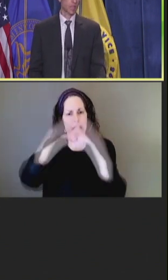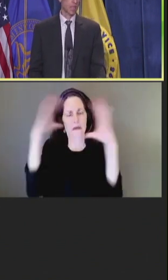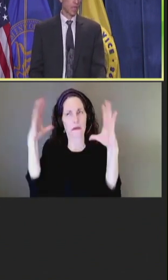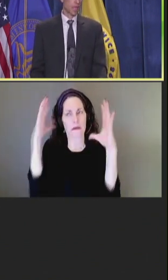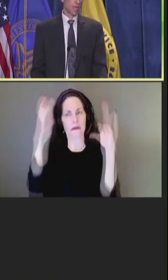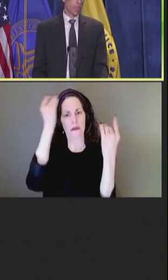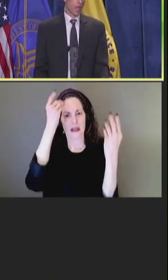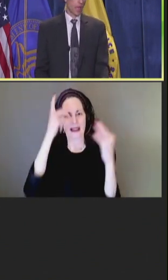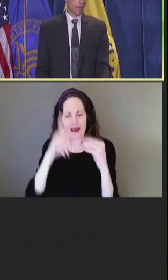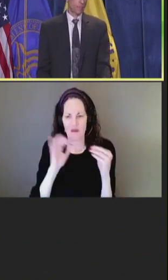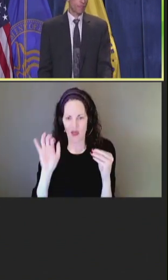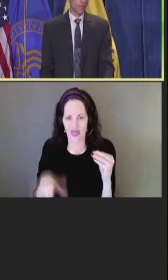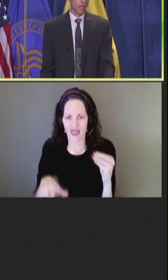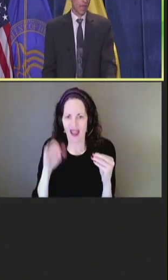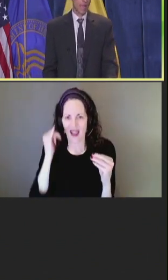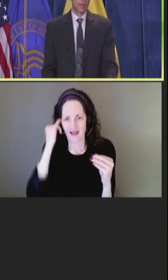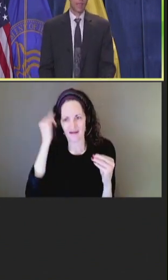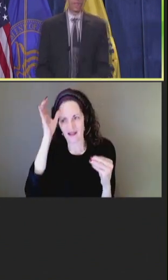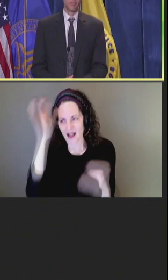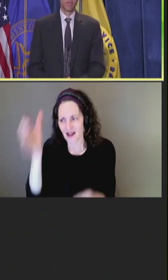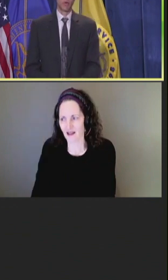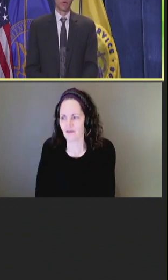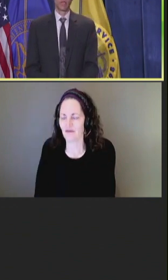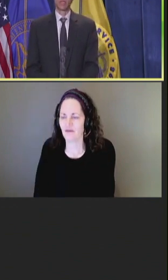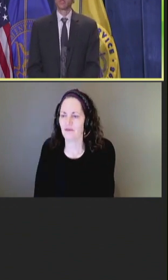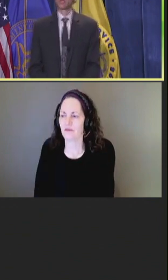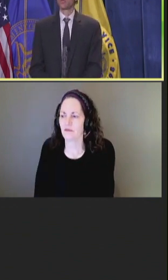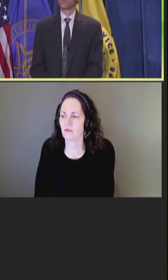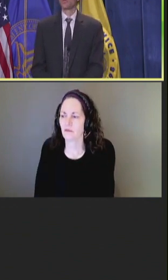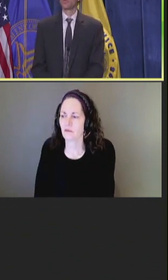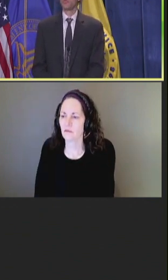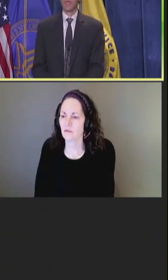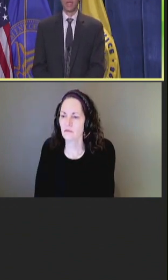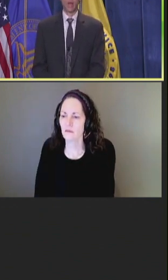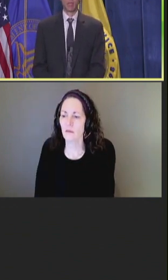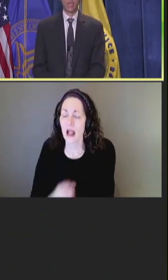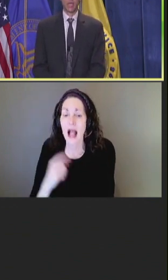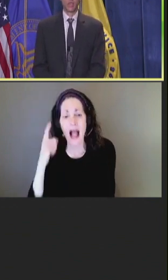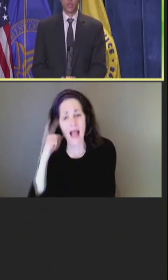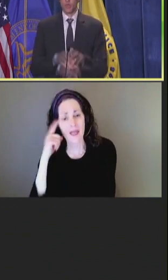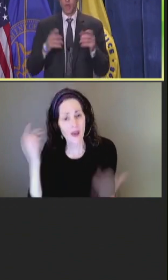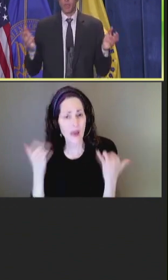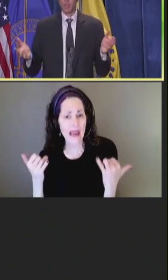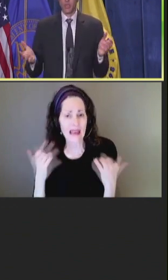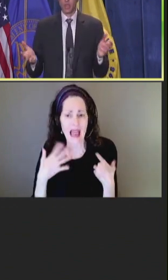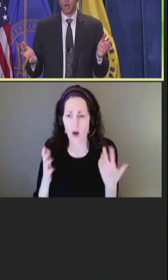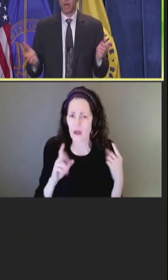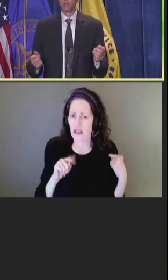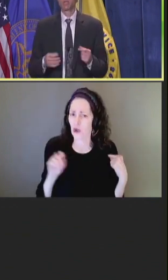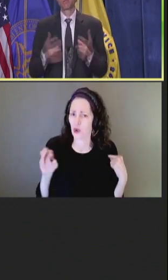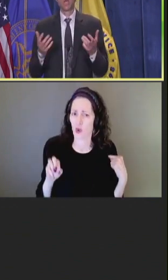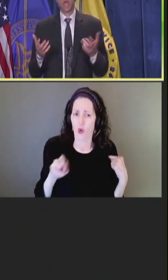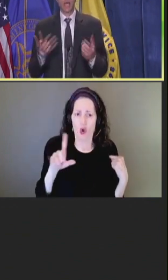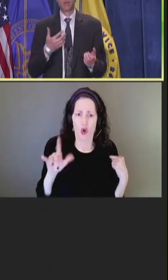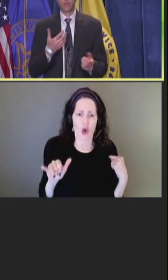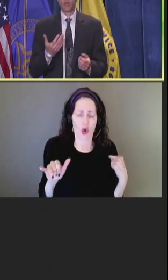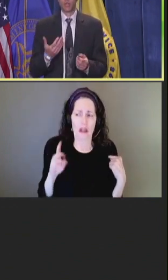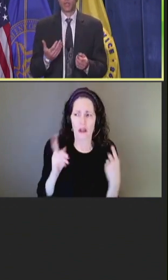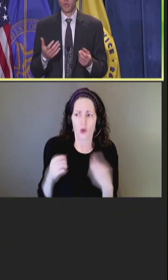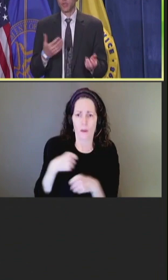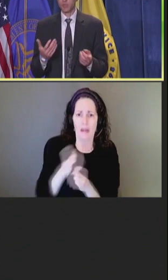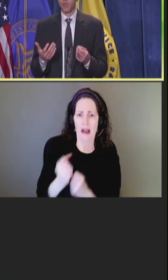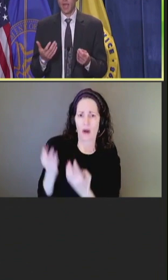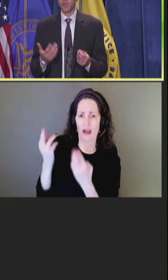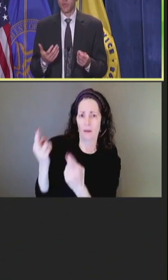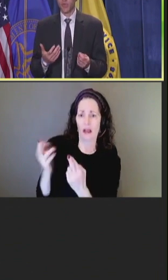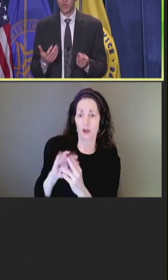this. I think it's a bit early to make any recommendations. Should we all be switching arms? I chose to